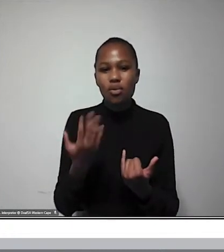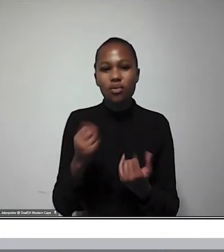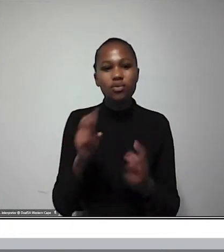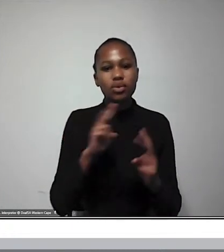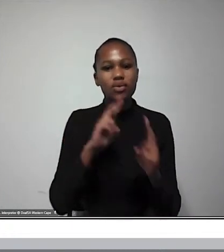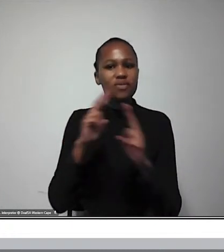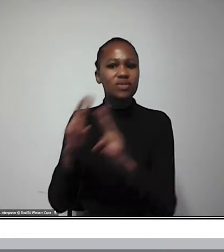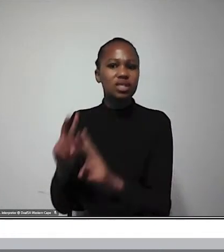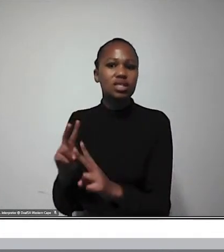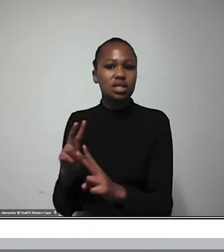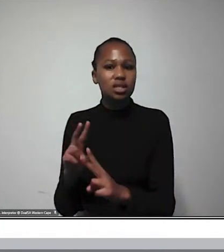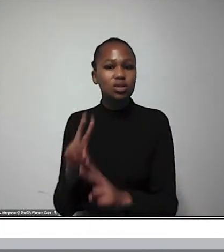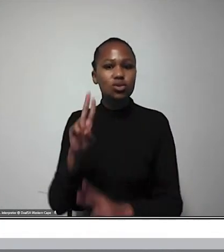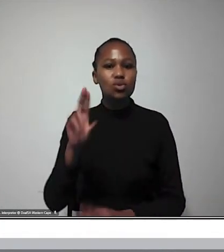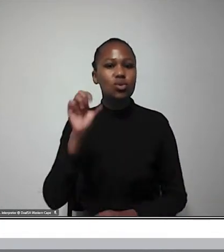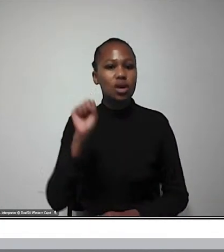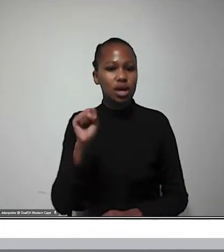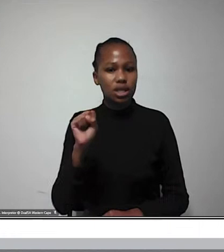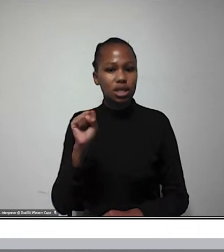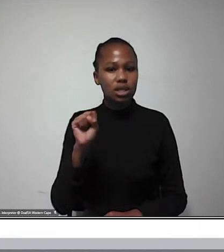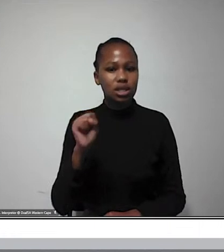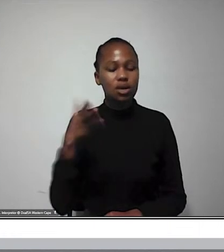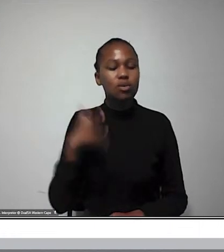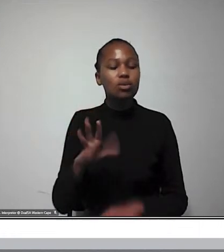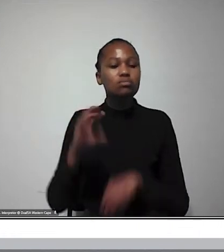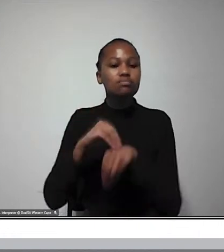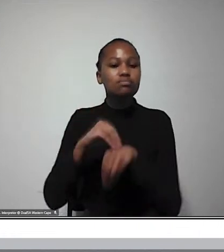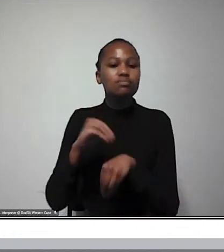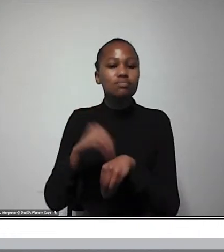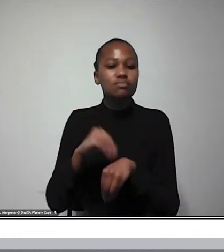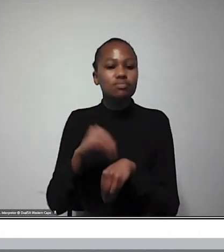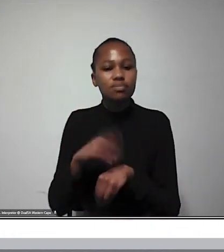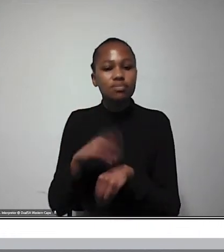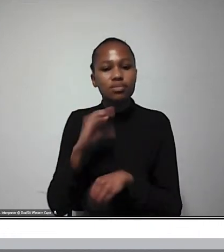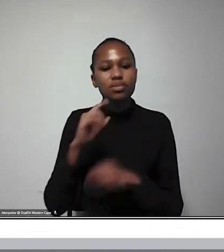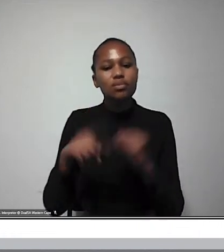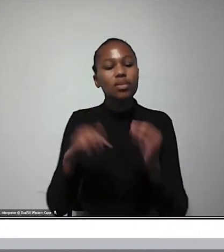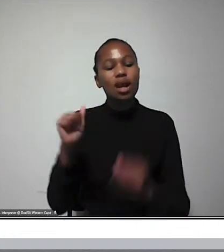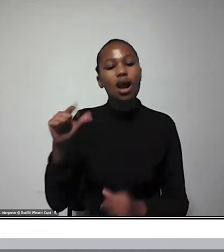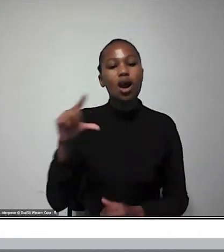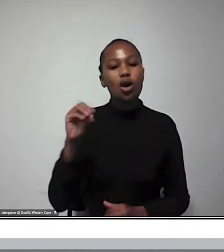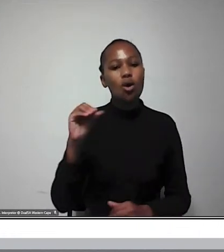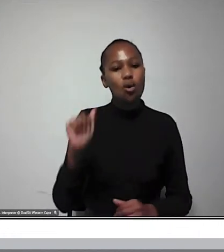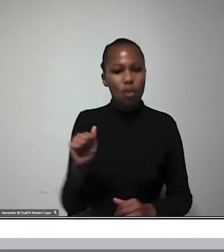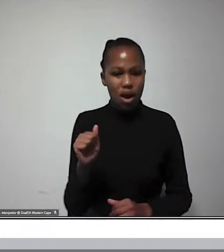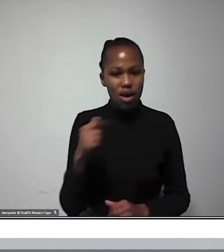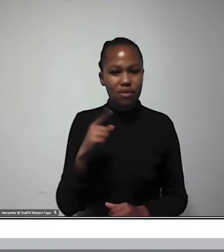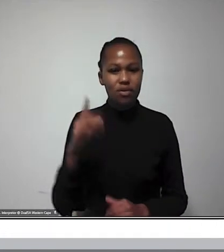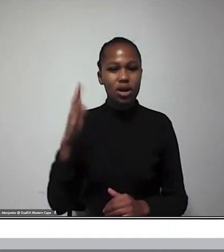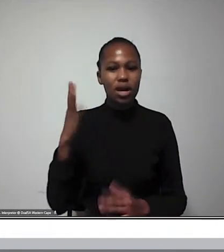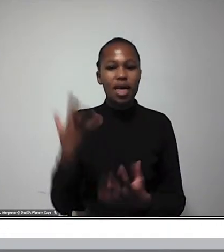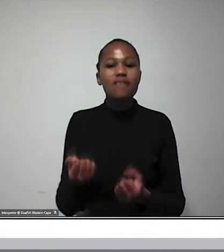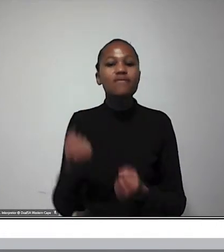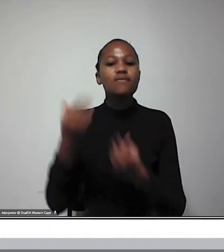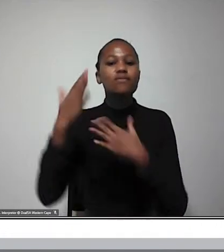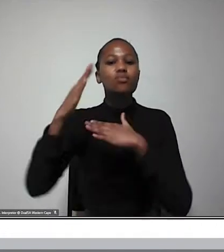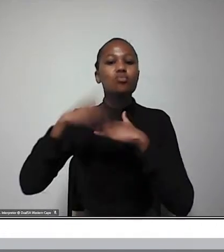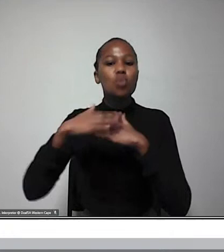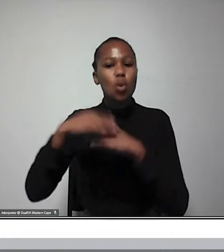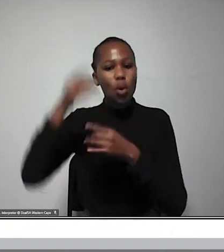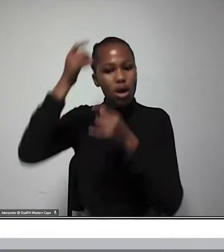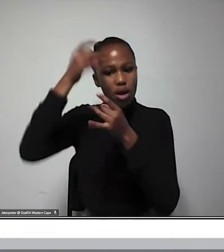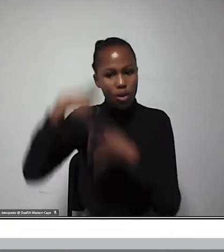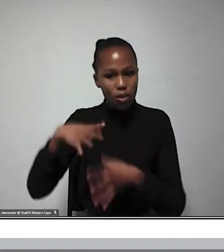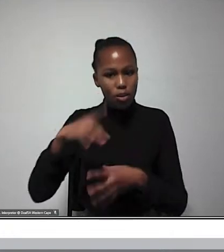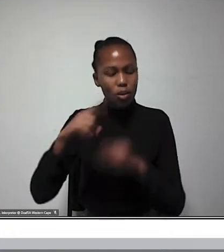US. And one of the issues that they're going to be picking up on is AGOA. If we could just get a bit more information on the